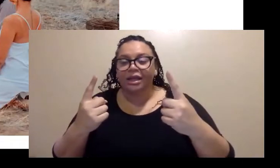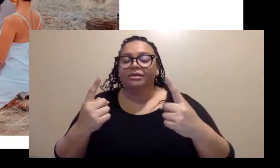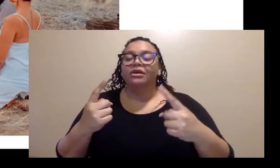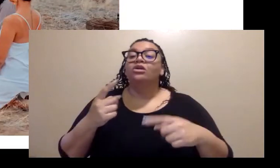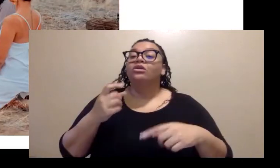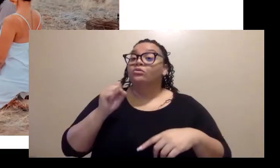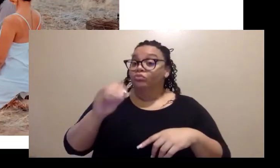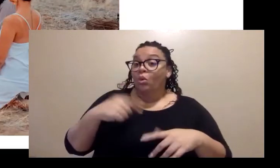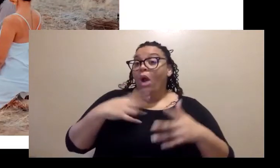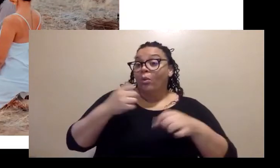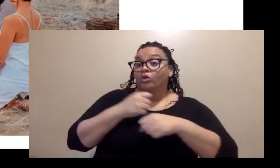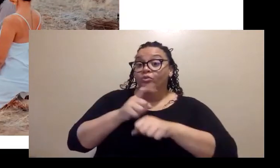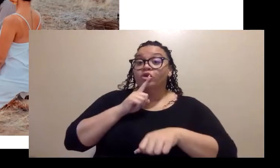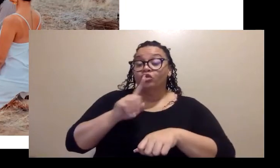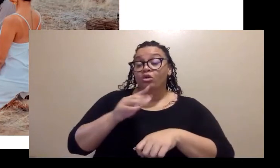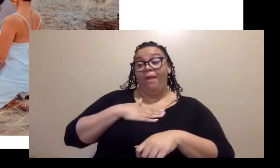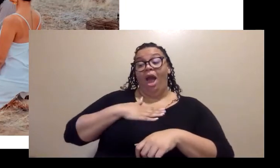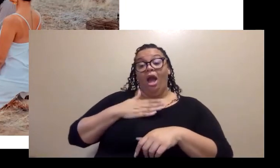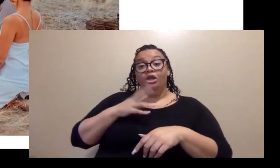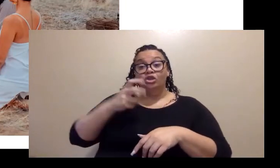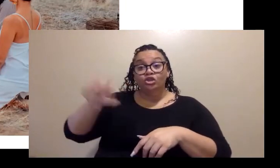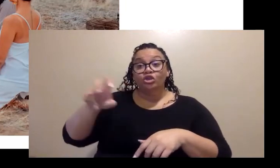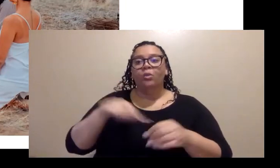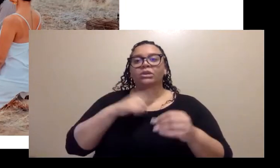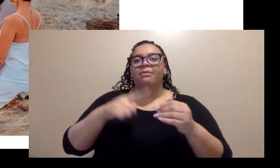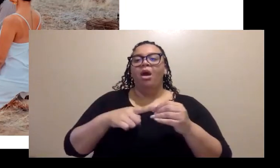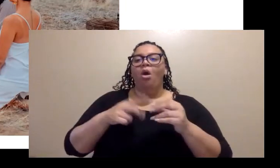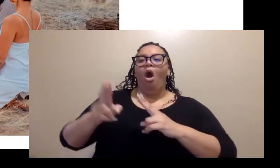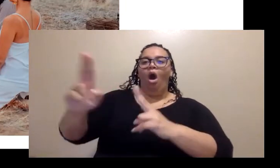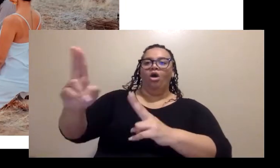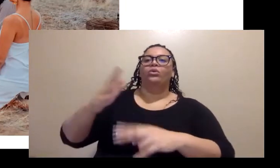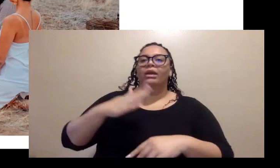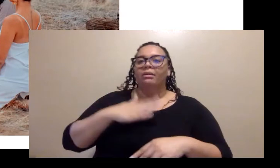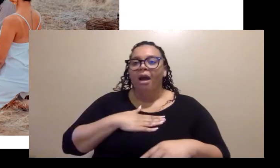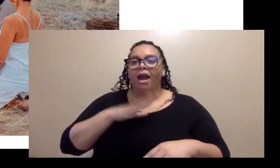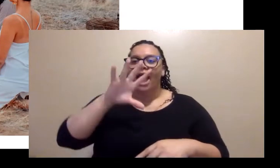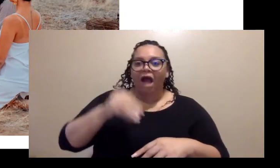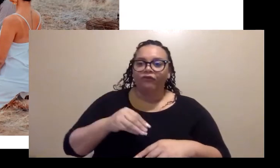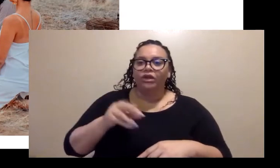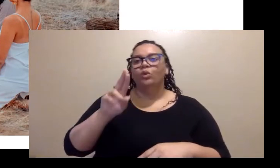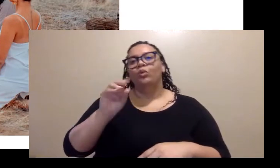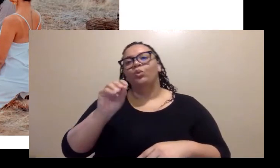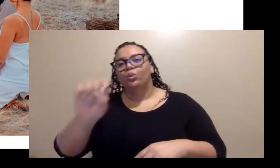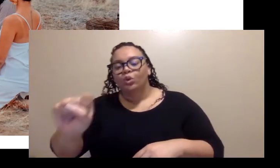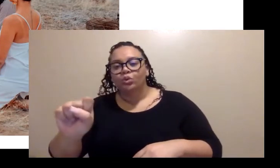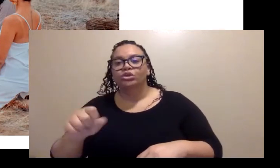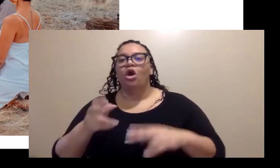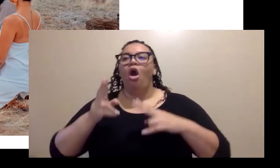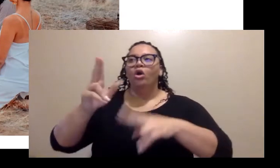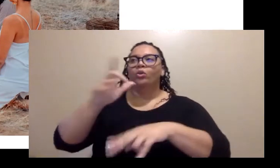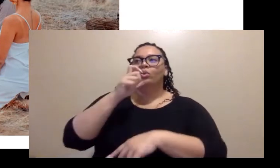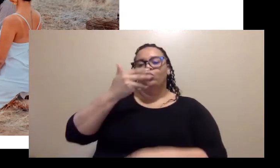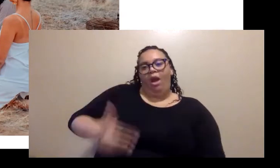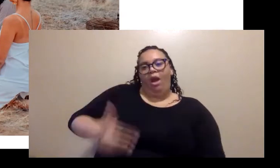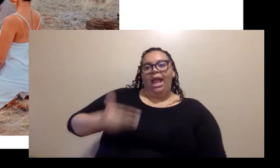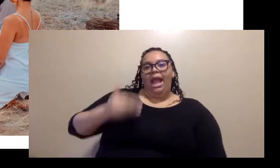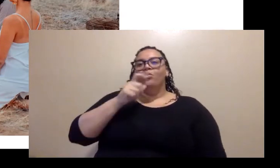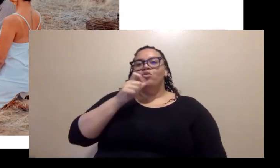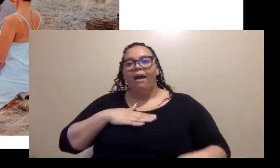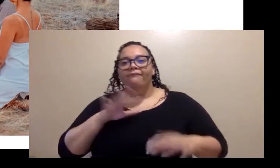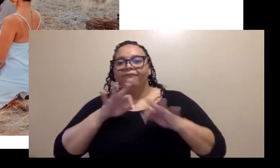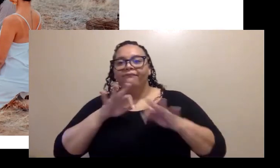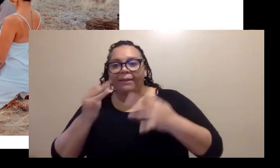who I am, right? As an African individual. When it comes to rhythm